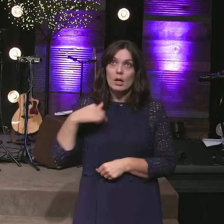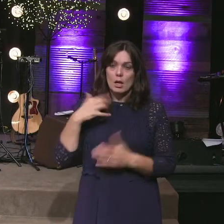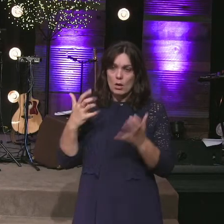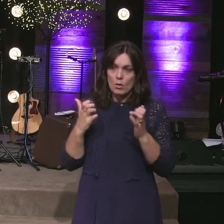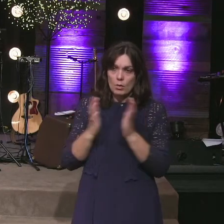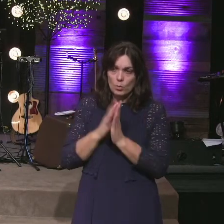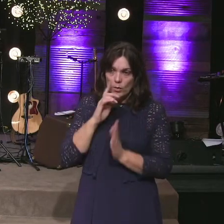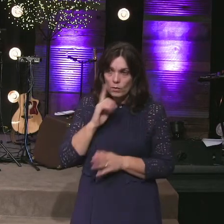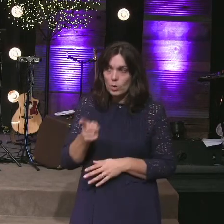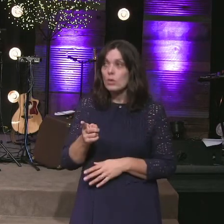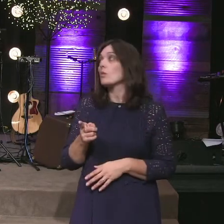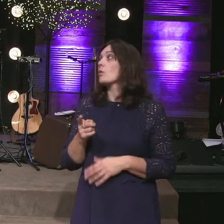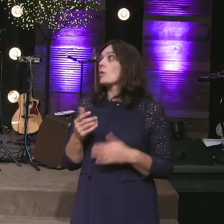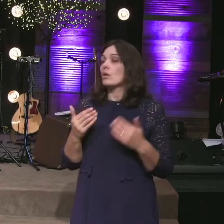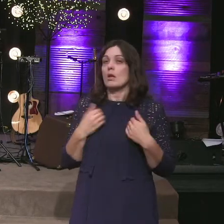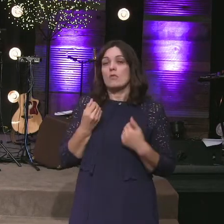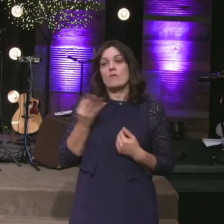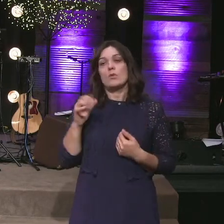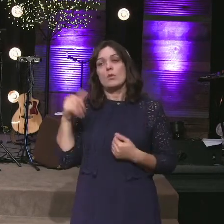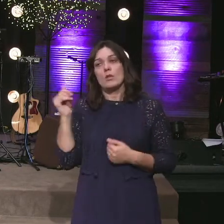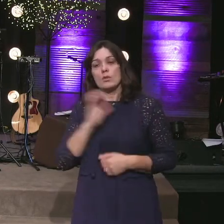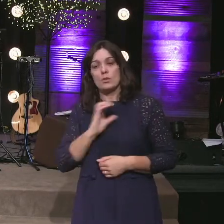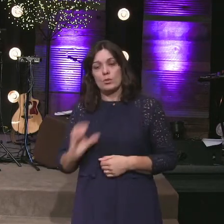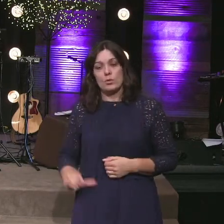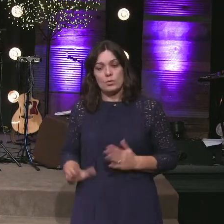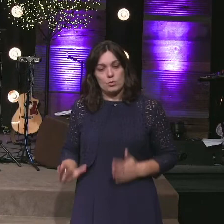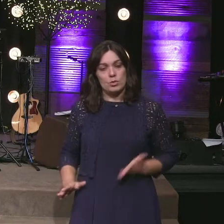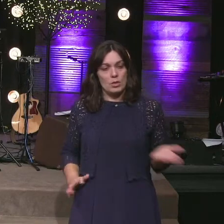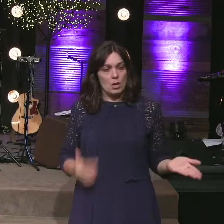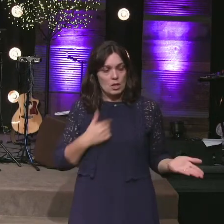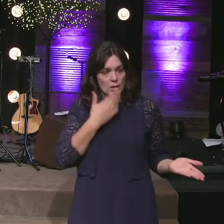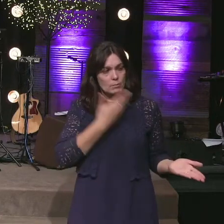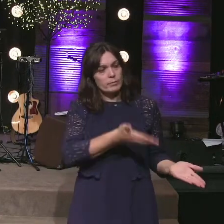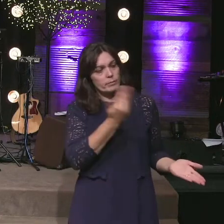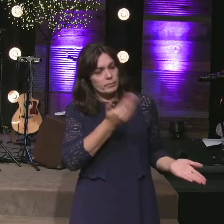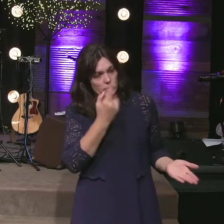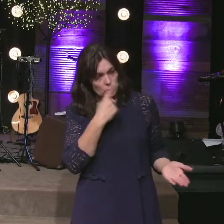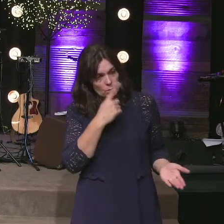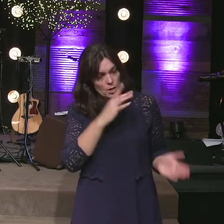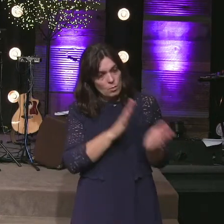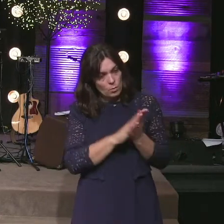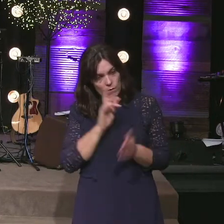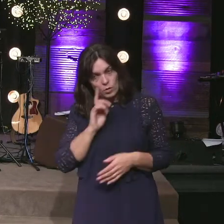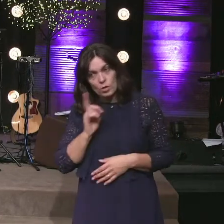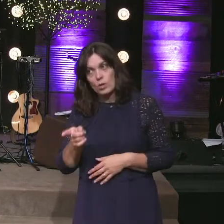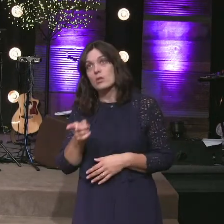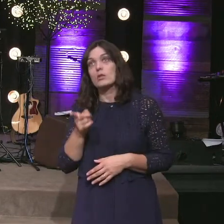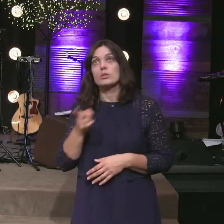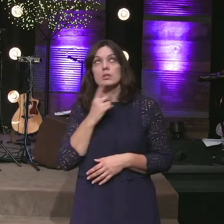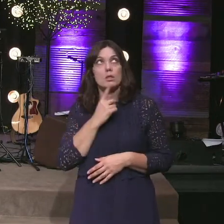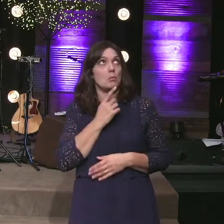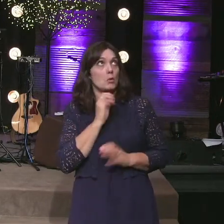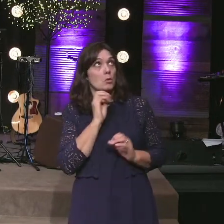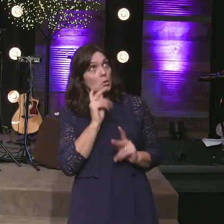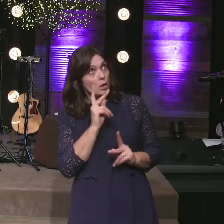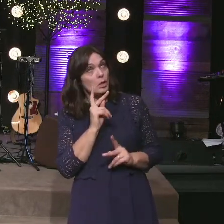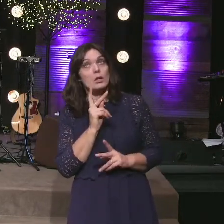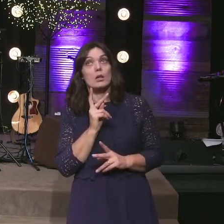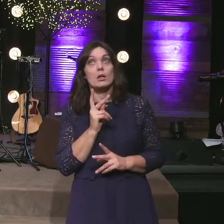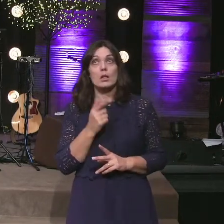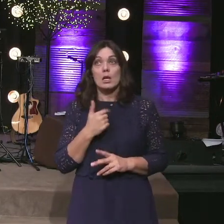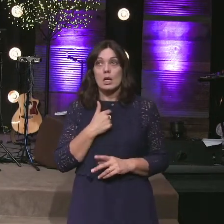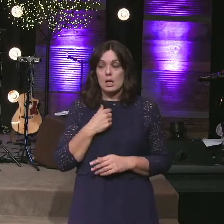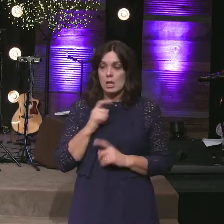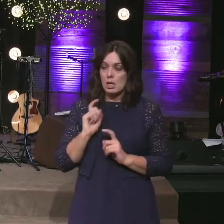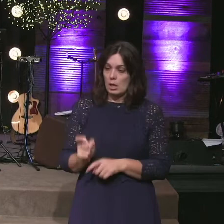And I went, there were a couple other Christians in the room. I went and got them, and I said, can we pray for you? And she said, okay. You know, and I anointed her